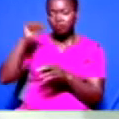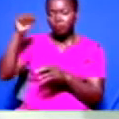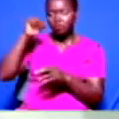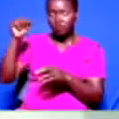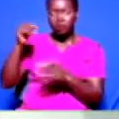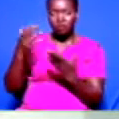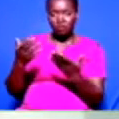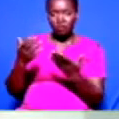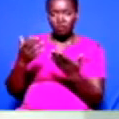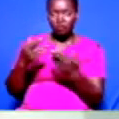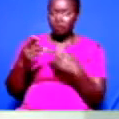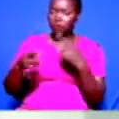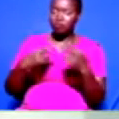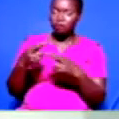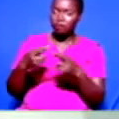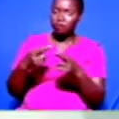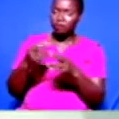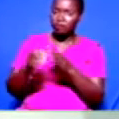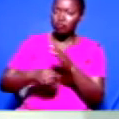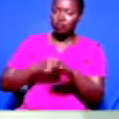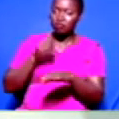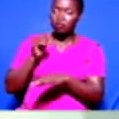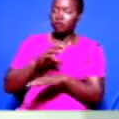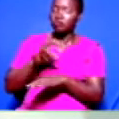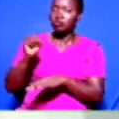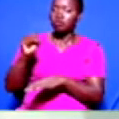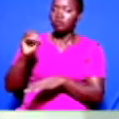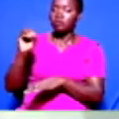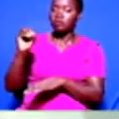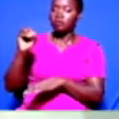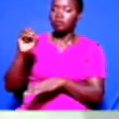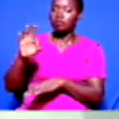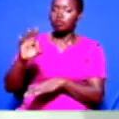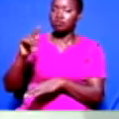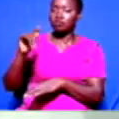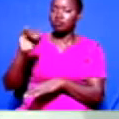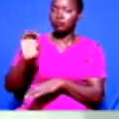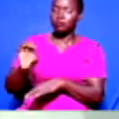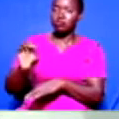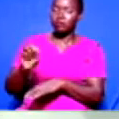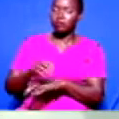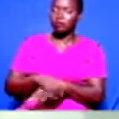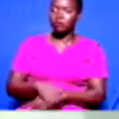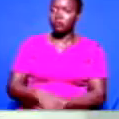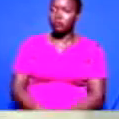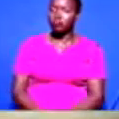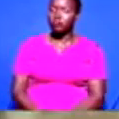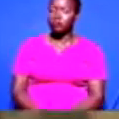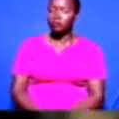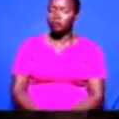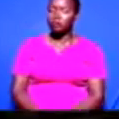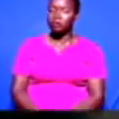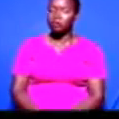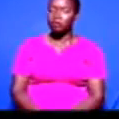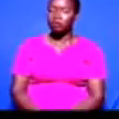is the review of the film Softie in our weekly segment, Cinemas and Theatre.